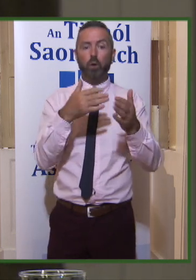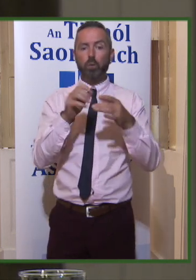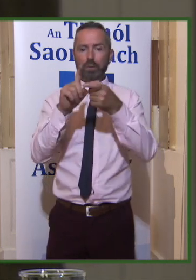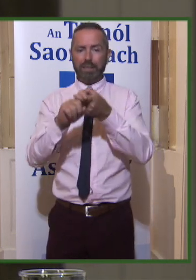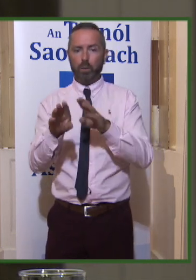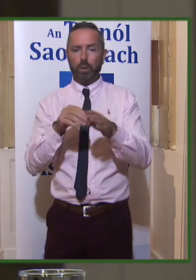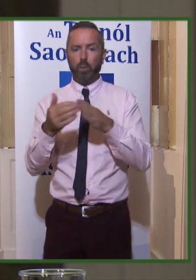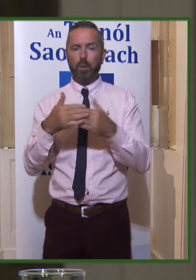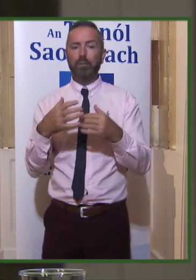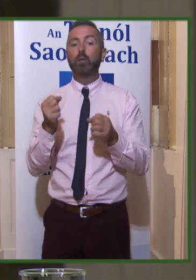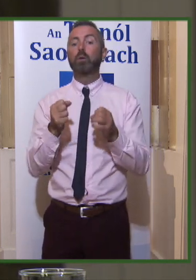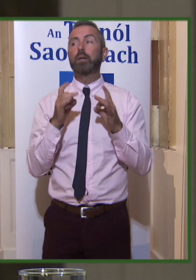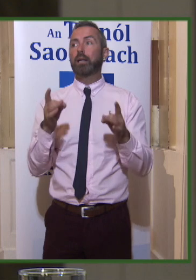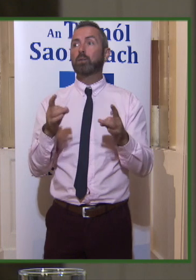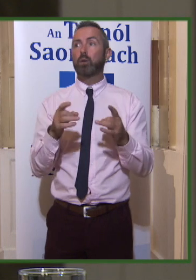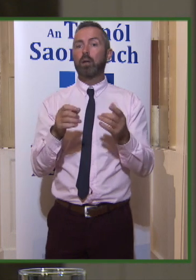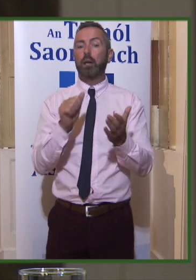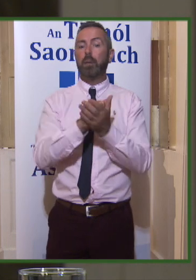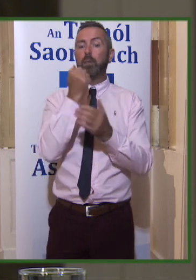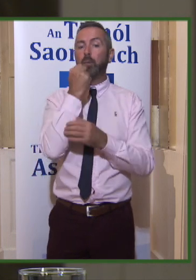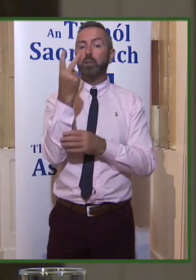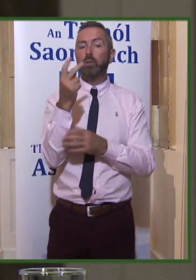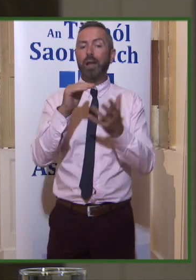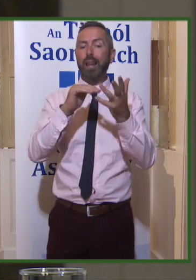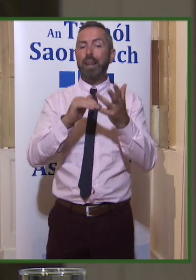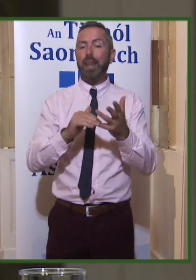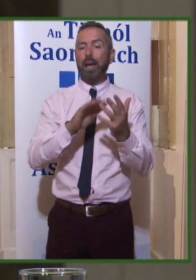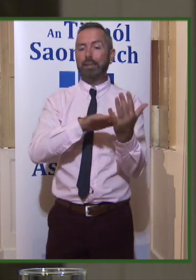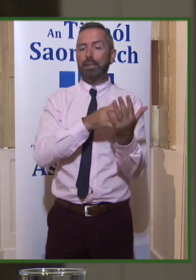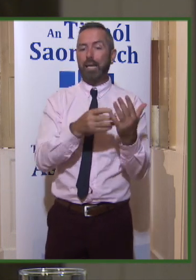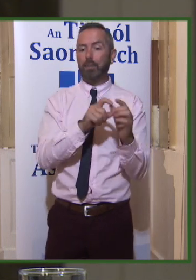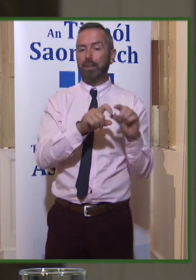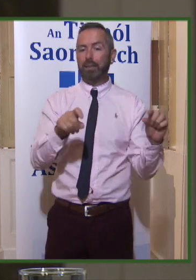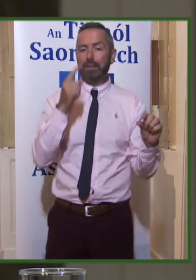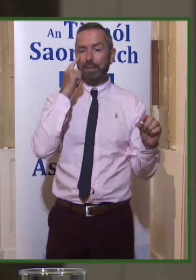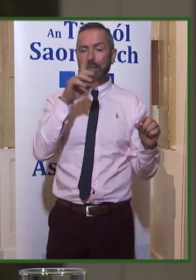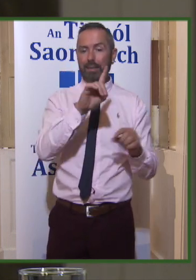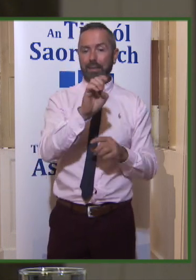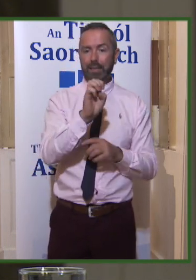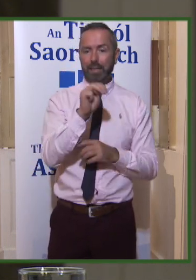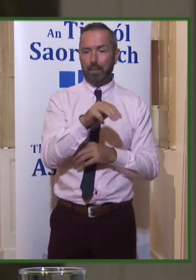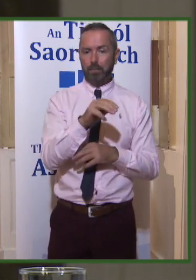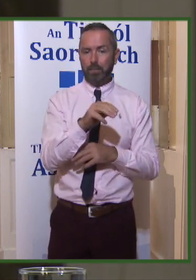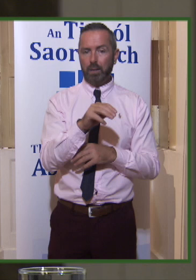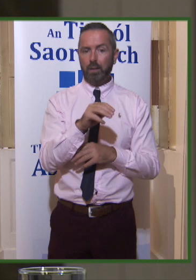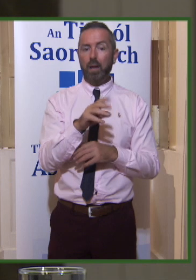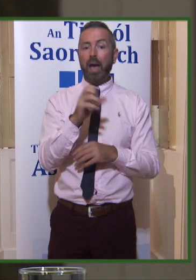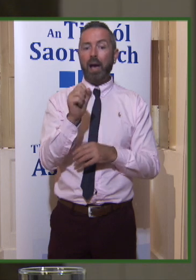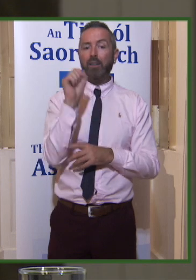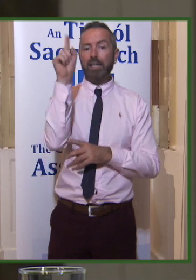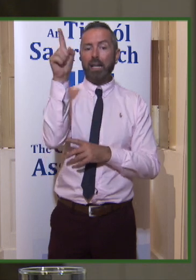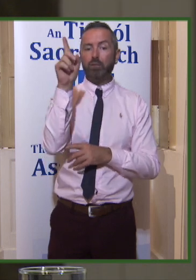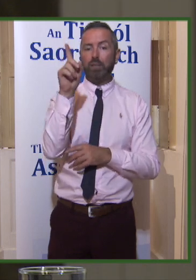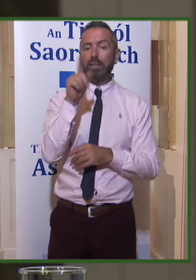that on ballot paper number 2, the last table where we see DEM, we will say we'll have an asterisk and it'll say